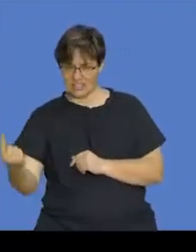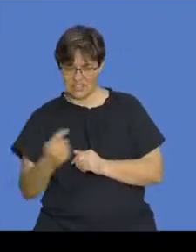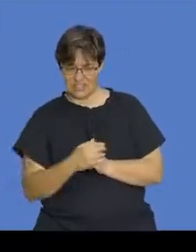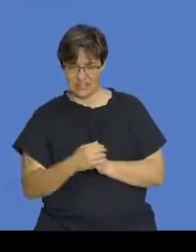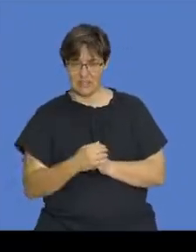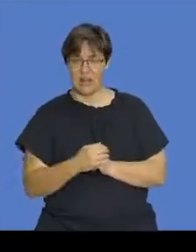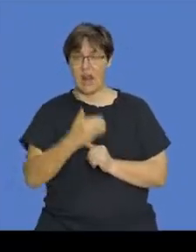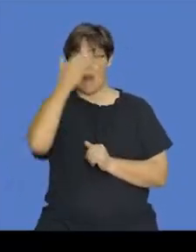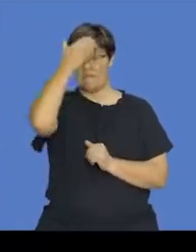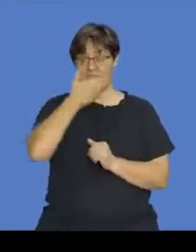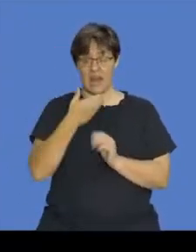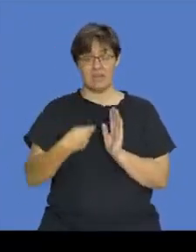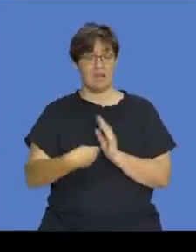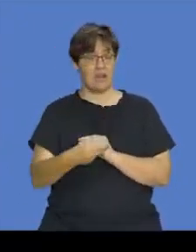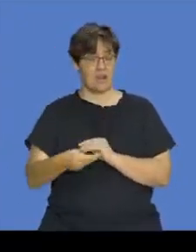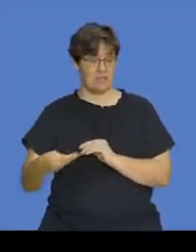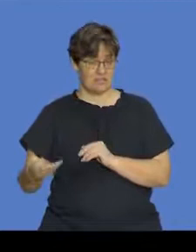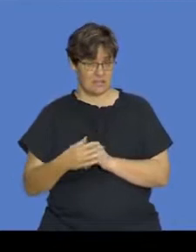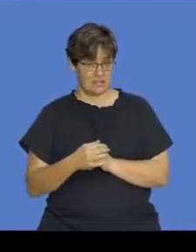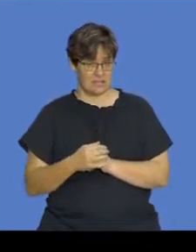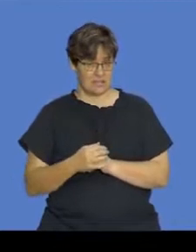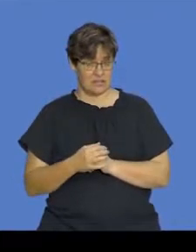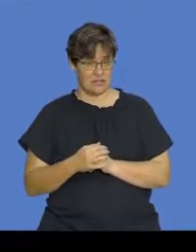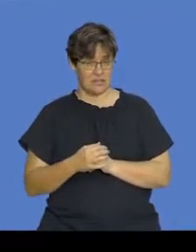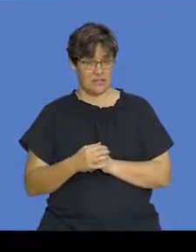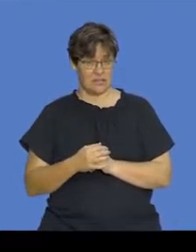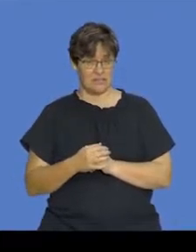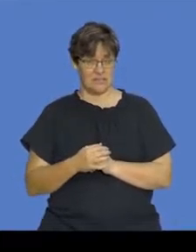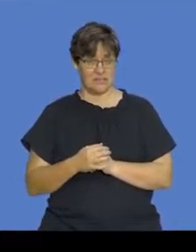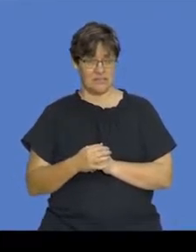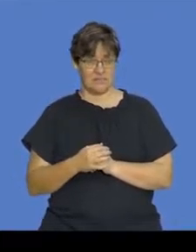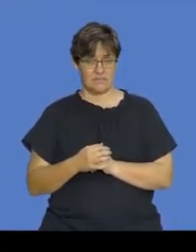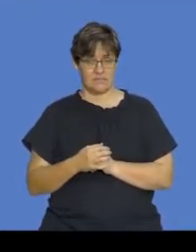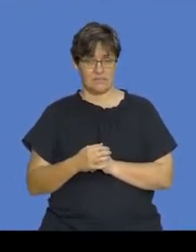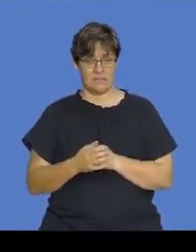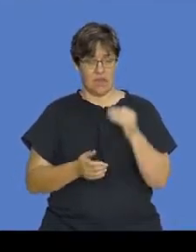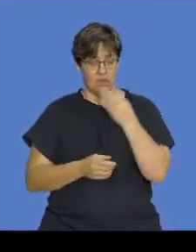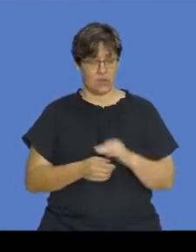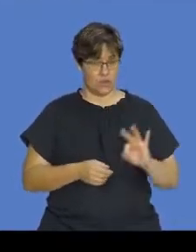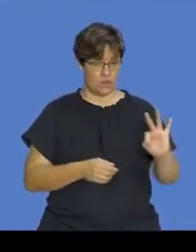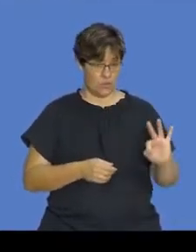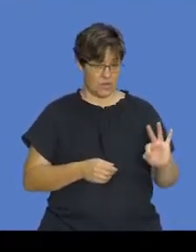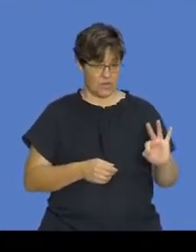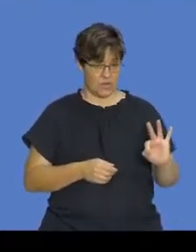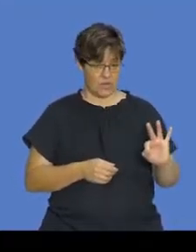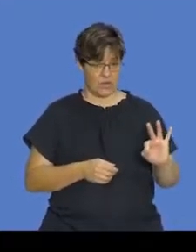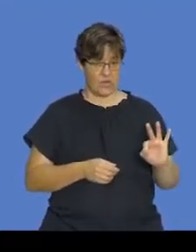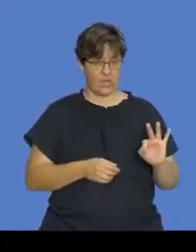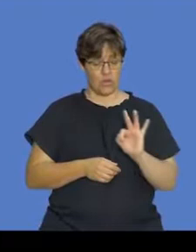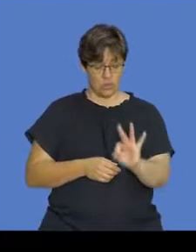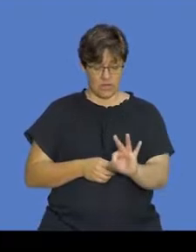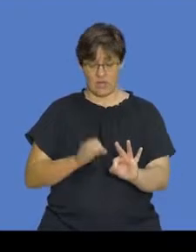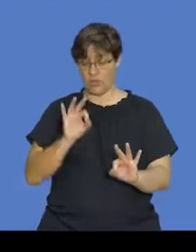the face card, there are going to be 3 face cards times 4